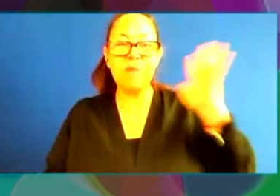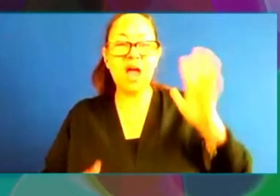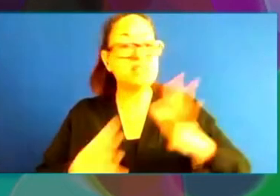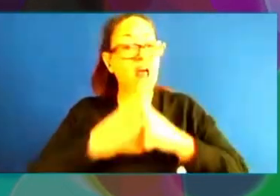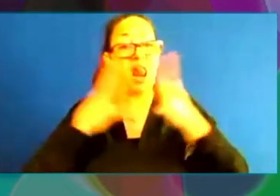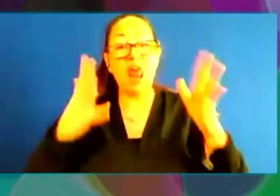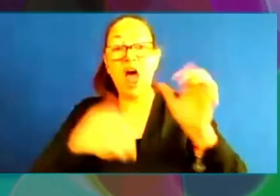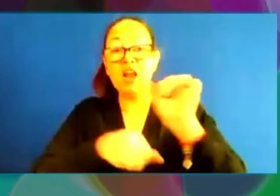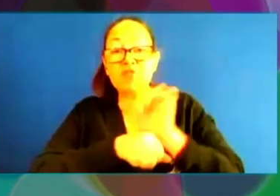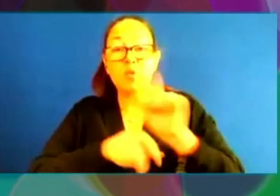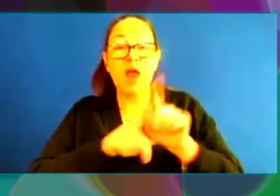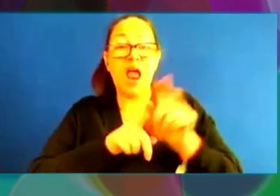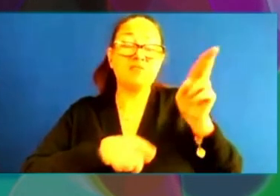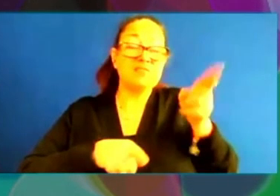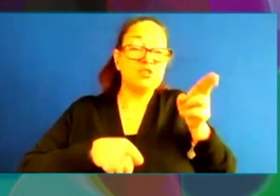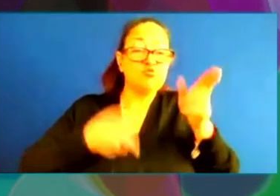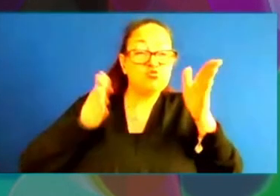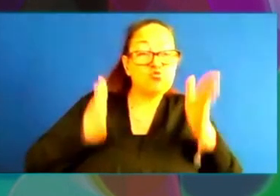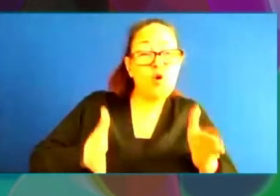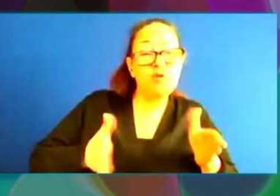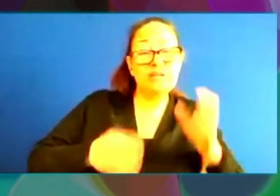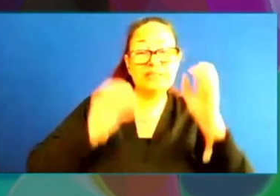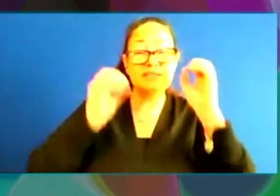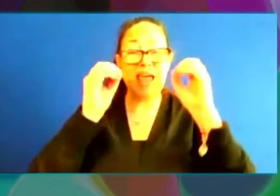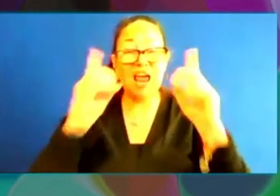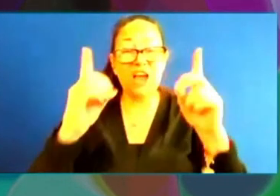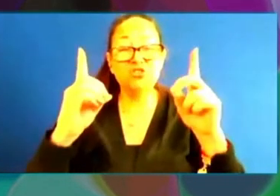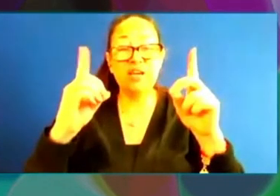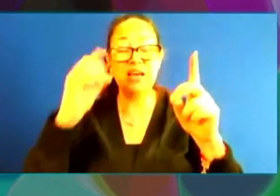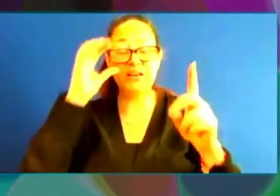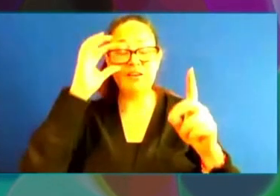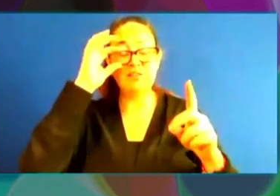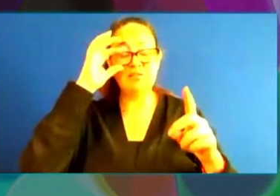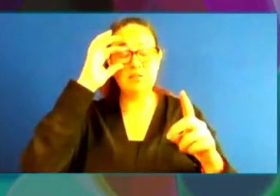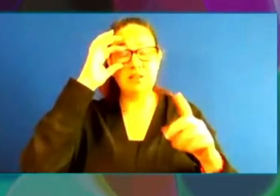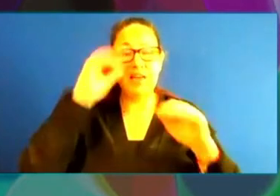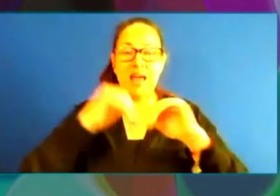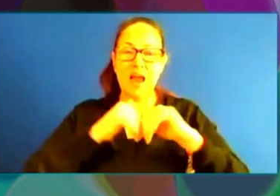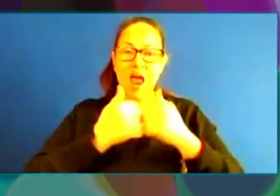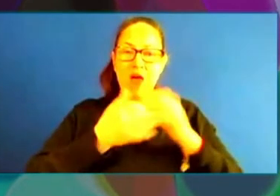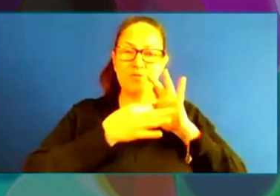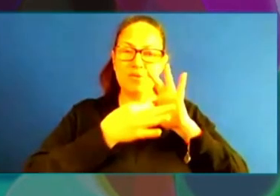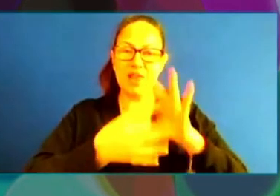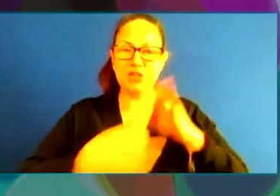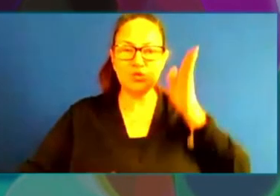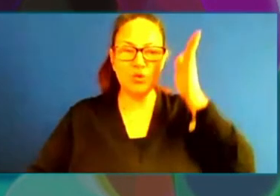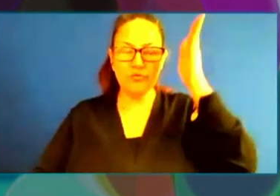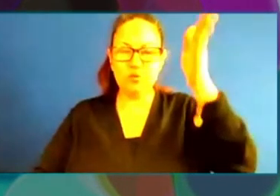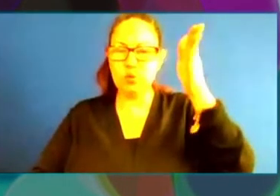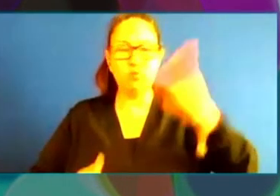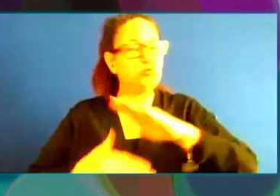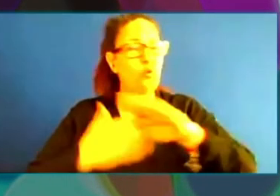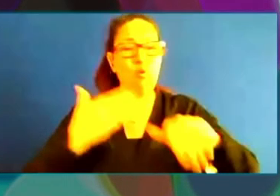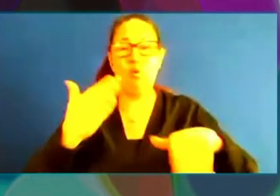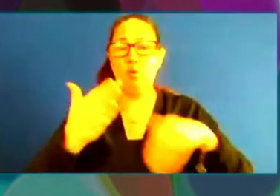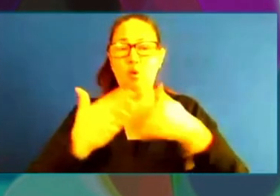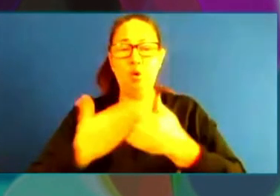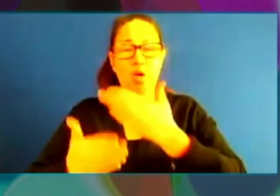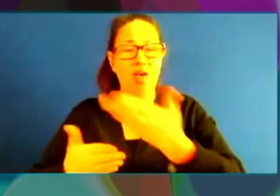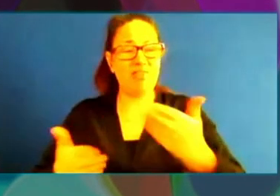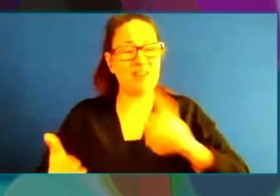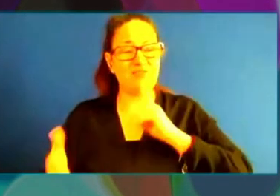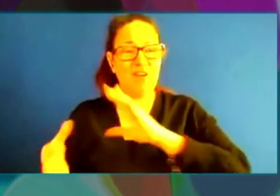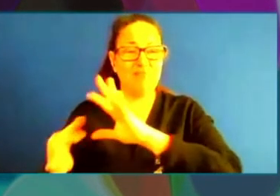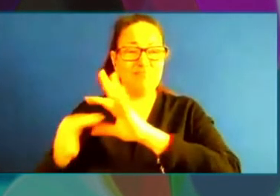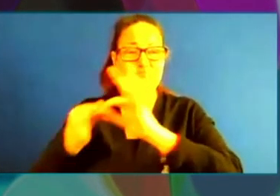done as historians and educators, but also how that relates to the future. All these different things are connected, you know? And I think